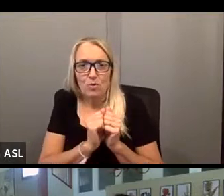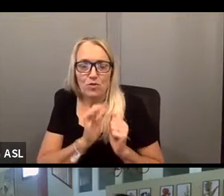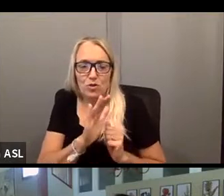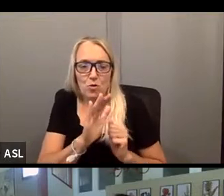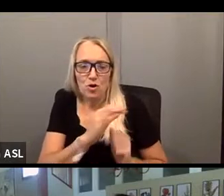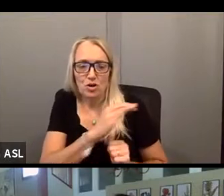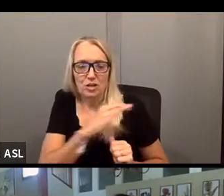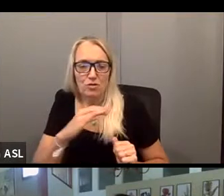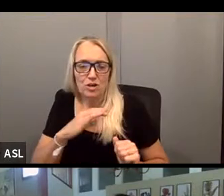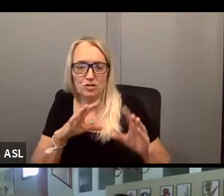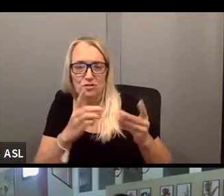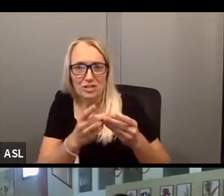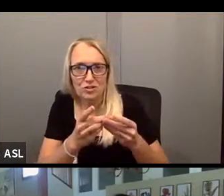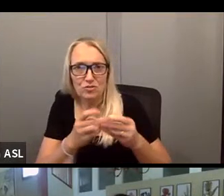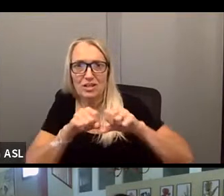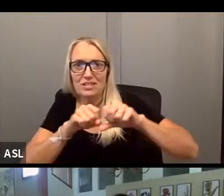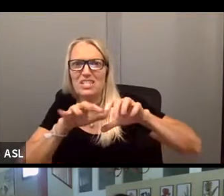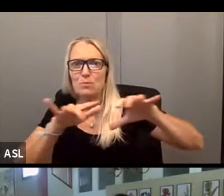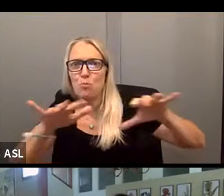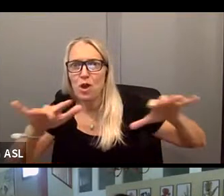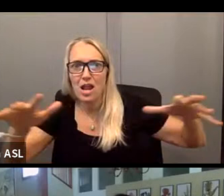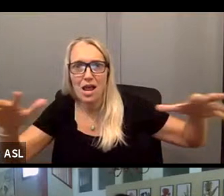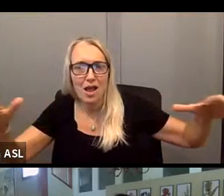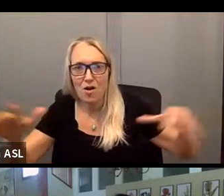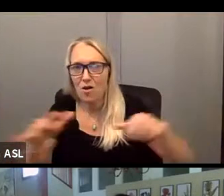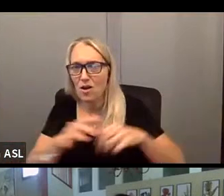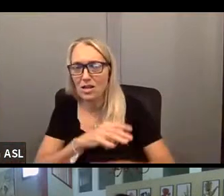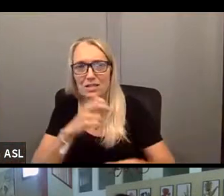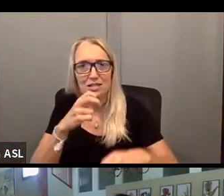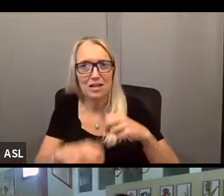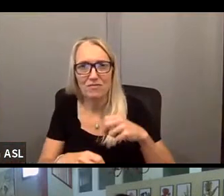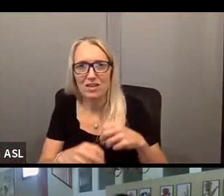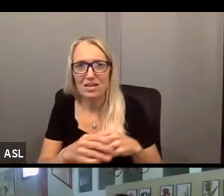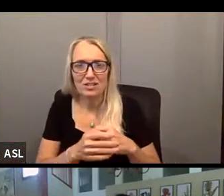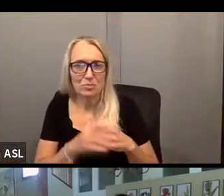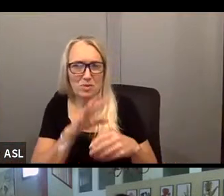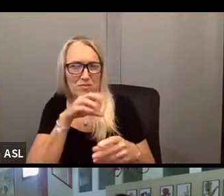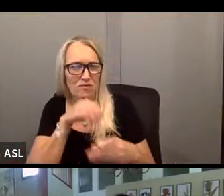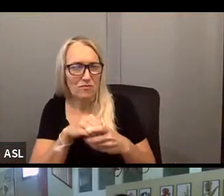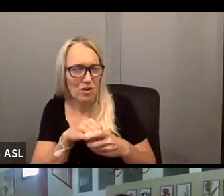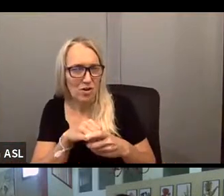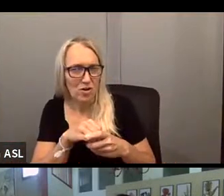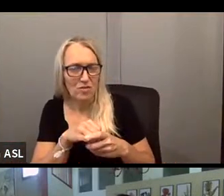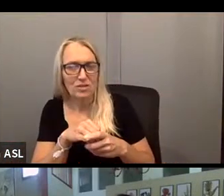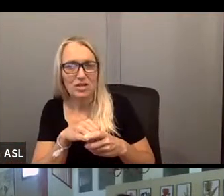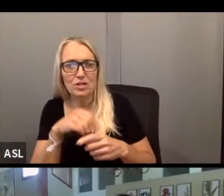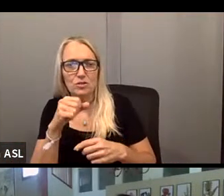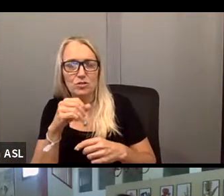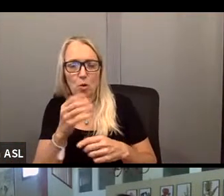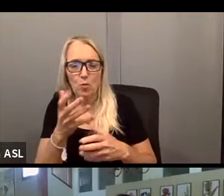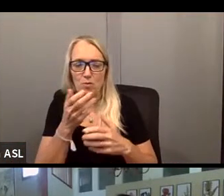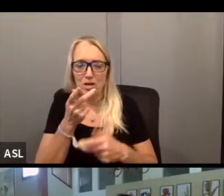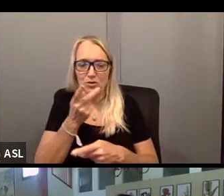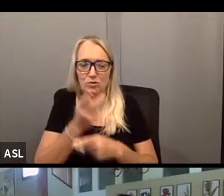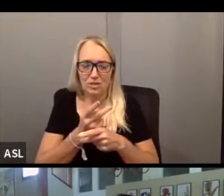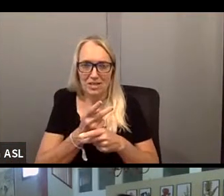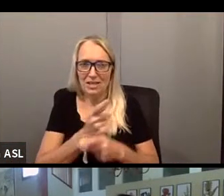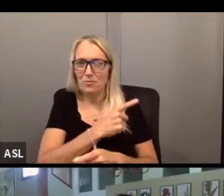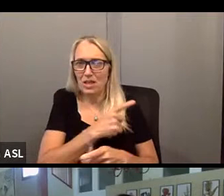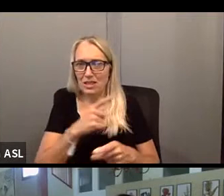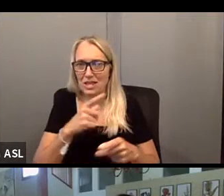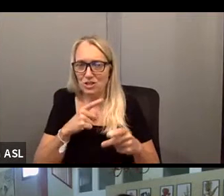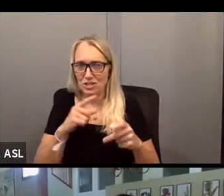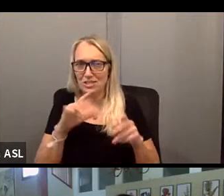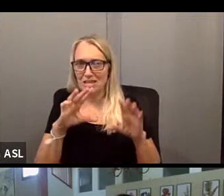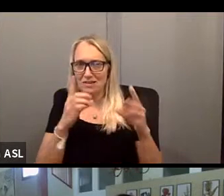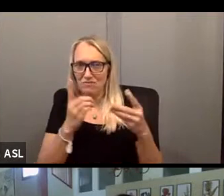congressional districts and within their legislative district kind of holistically. So keeping our legislative districts intact